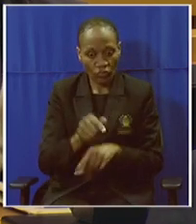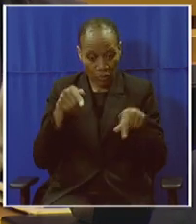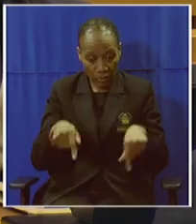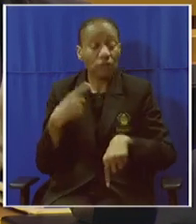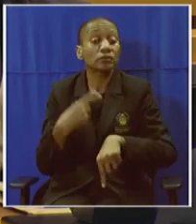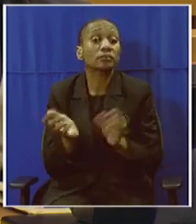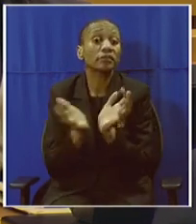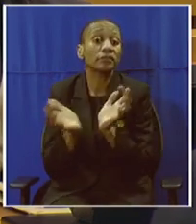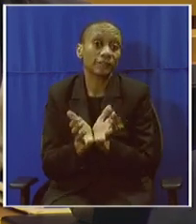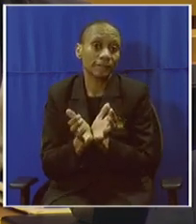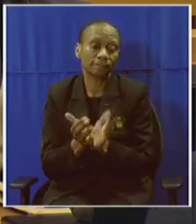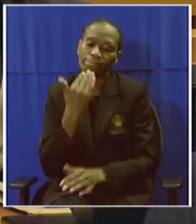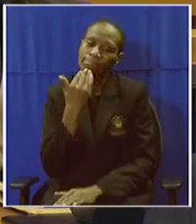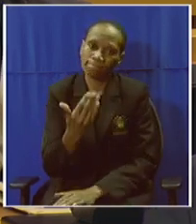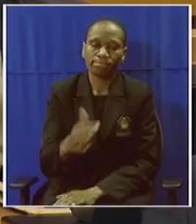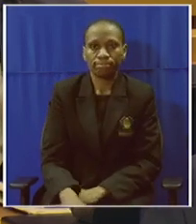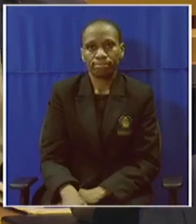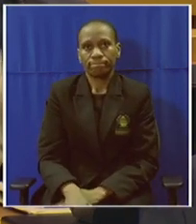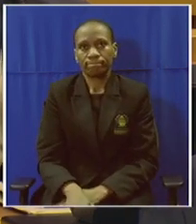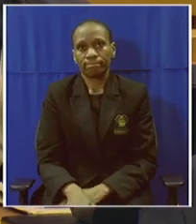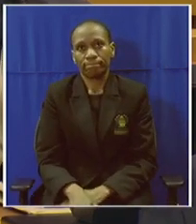session. I so move.